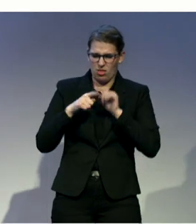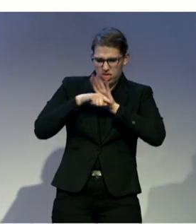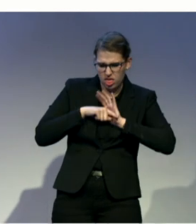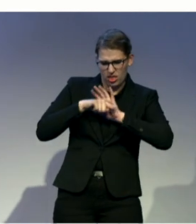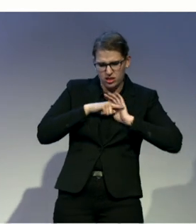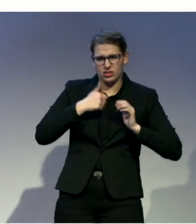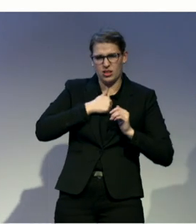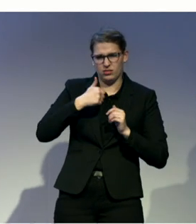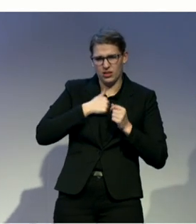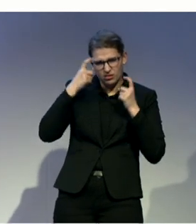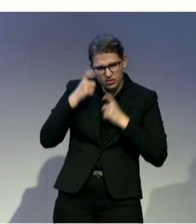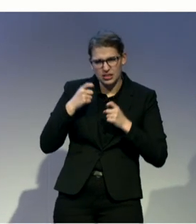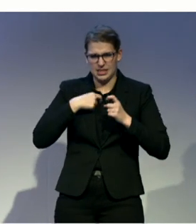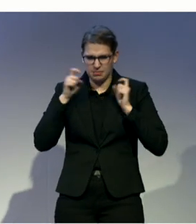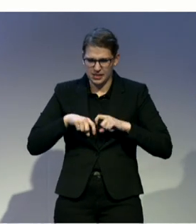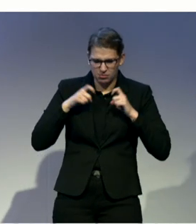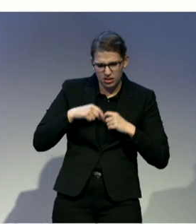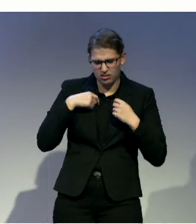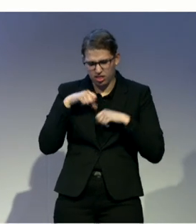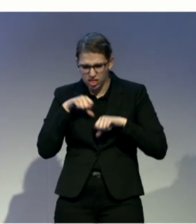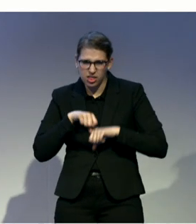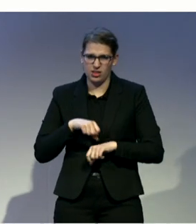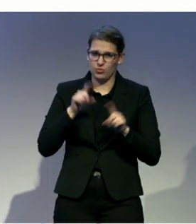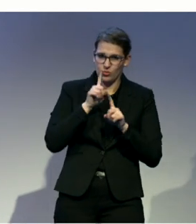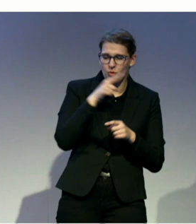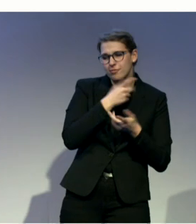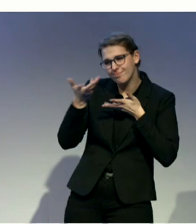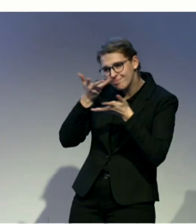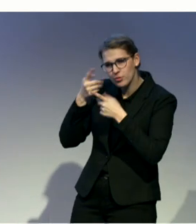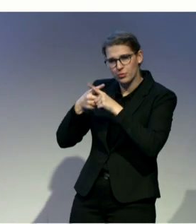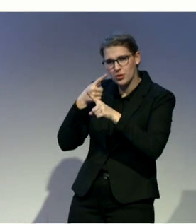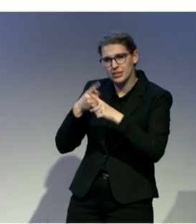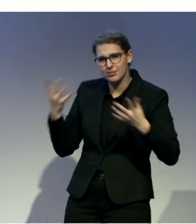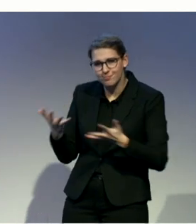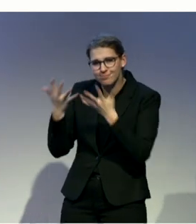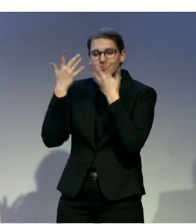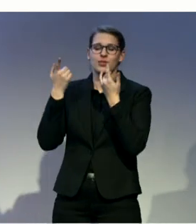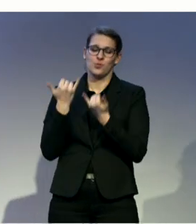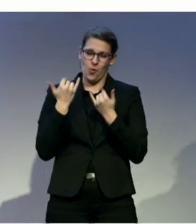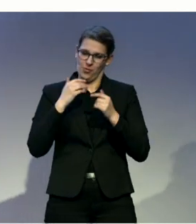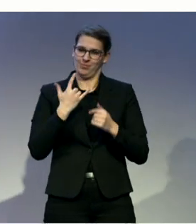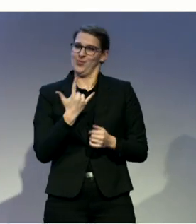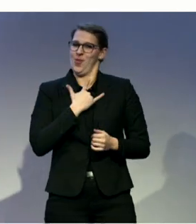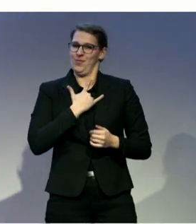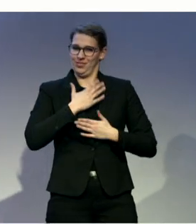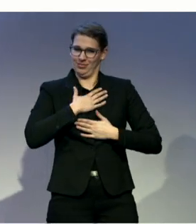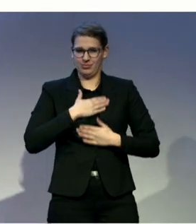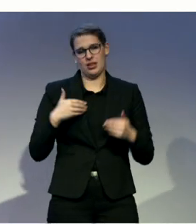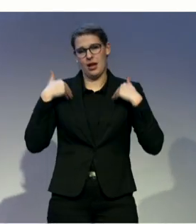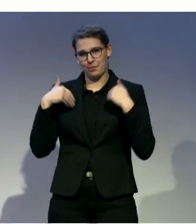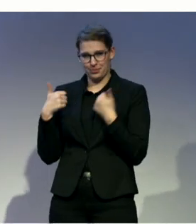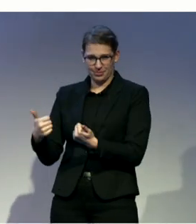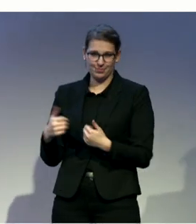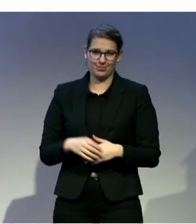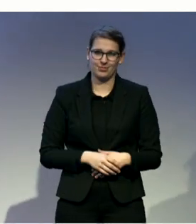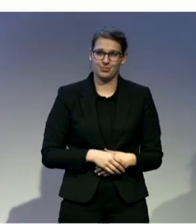Sure, as in Romania, as in Serbia, as everywhere, it's a very innovative step in my country too, because